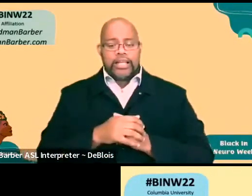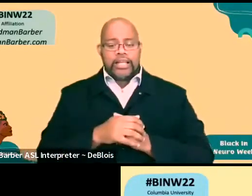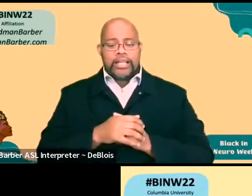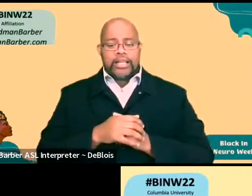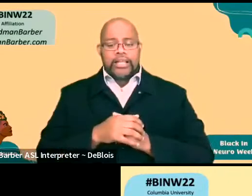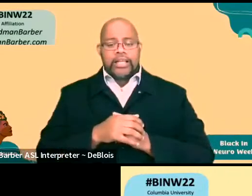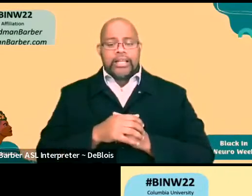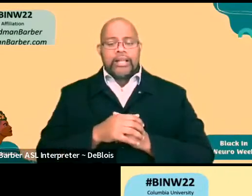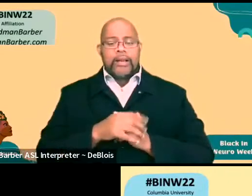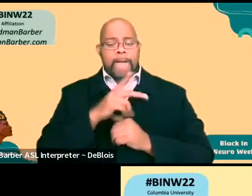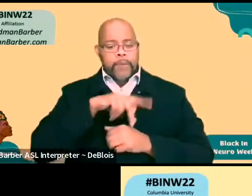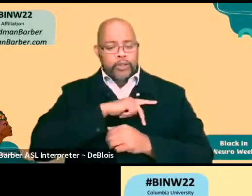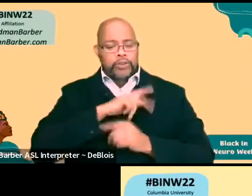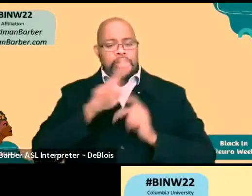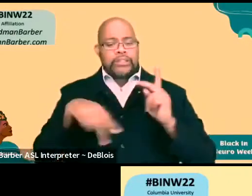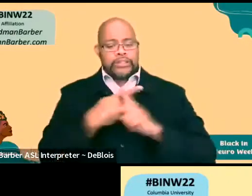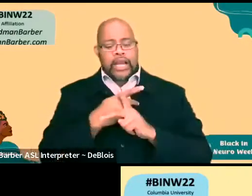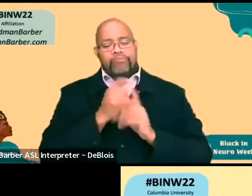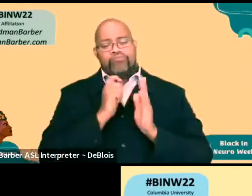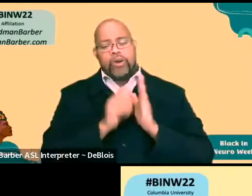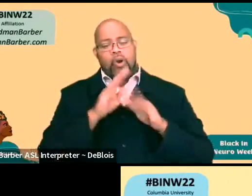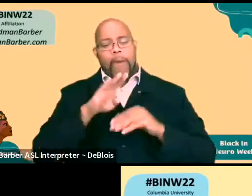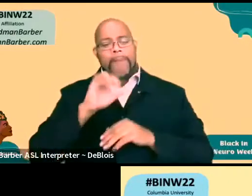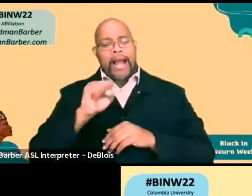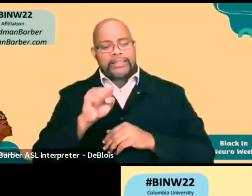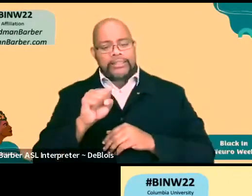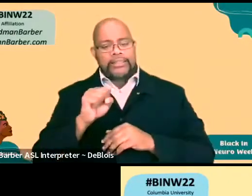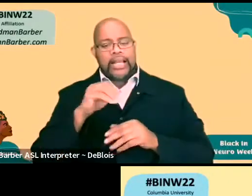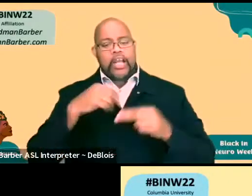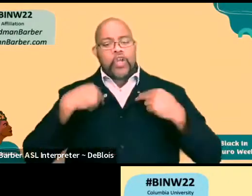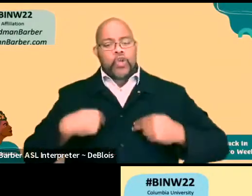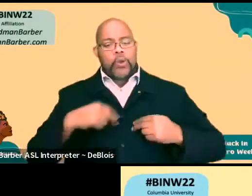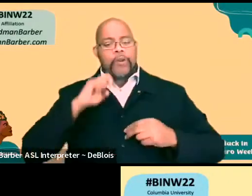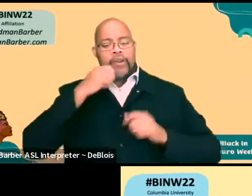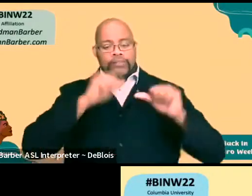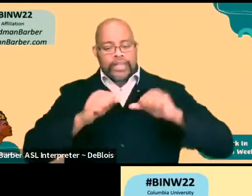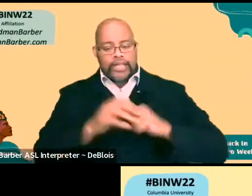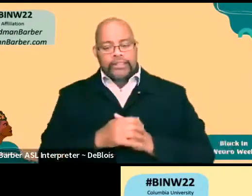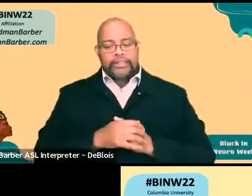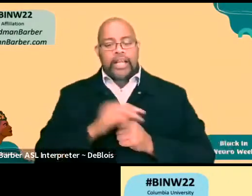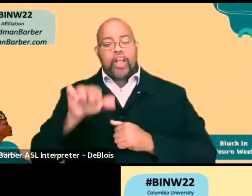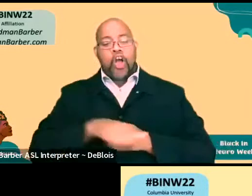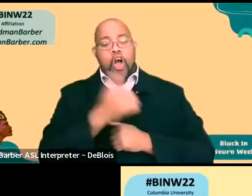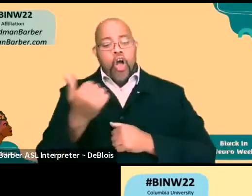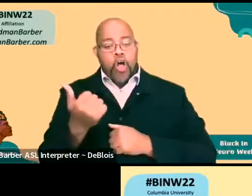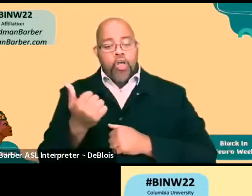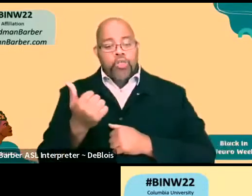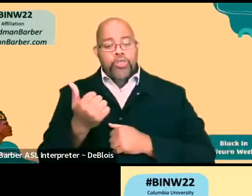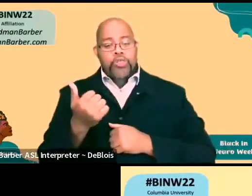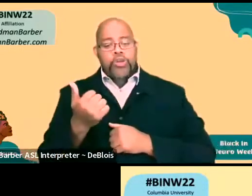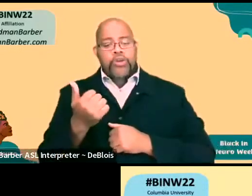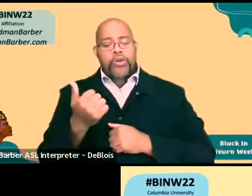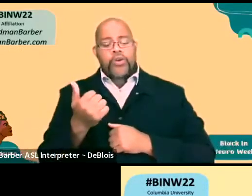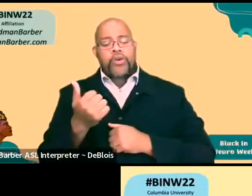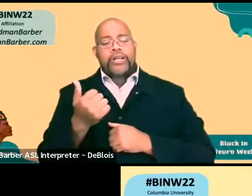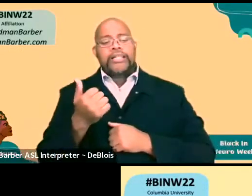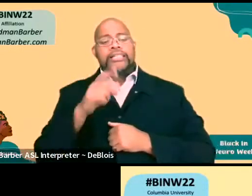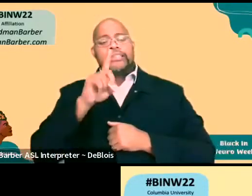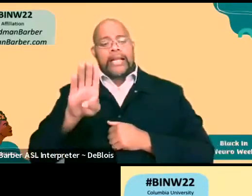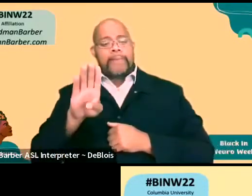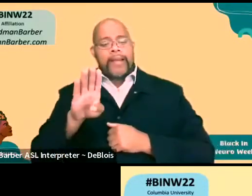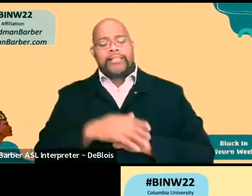personal type of anecdote on biases in human neuroscience. And then they also have more of a kind of